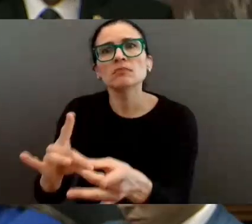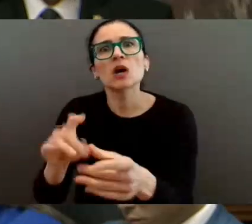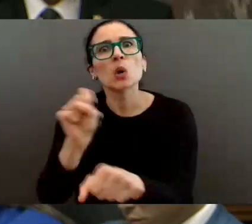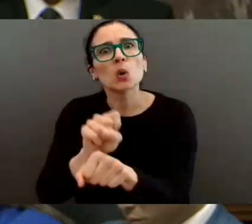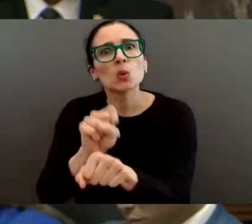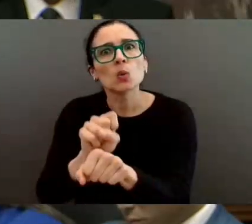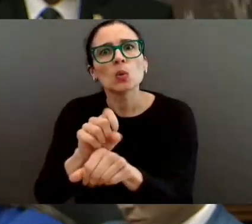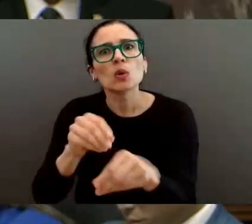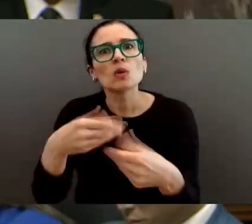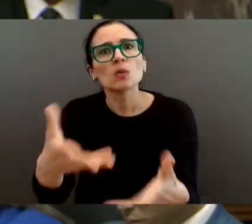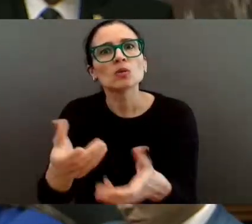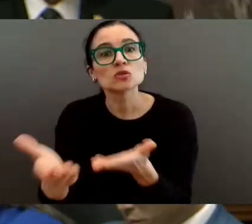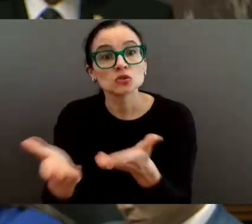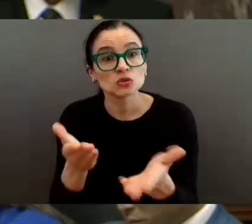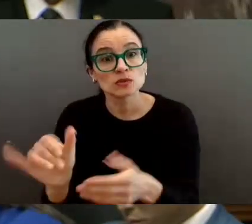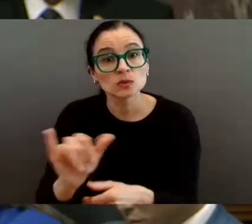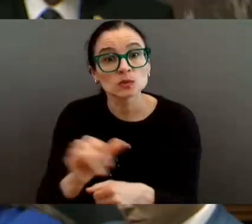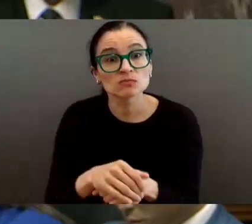And